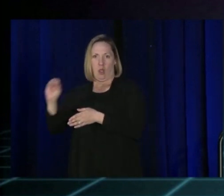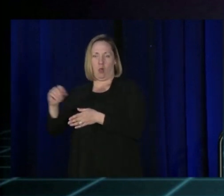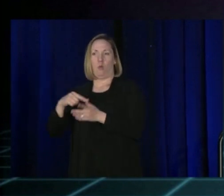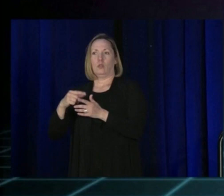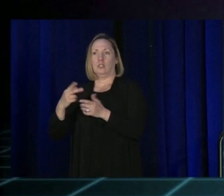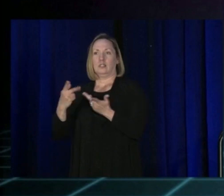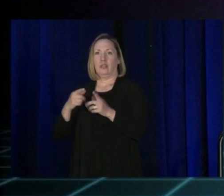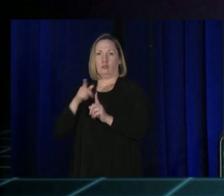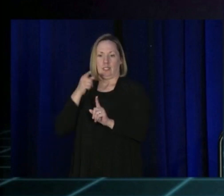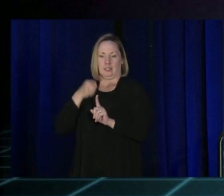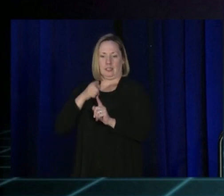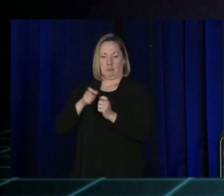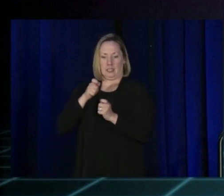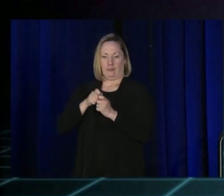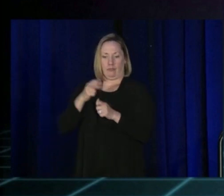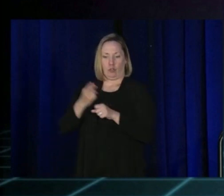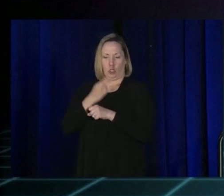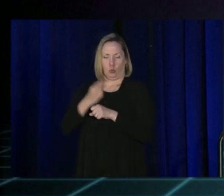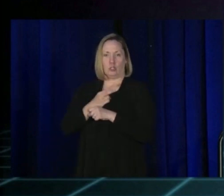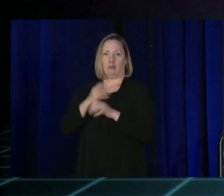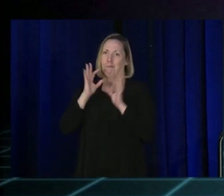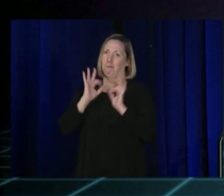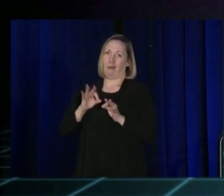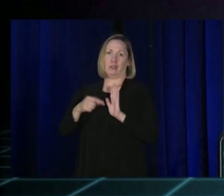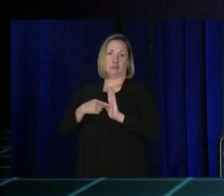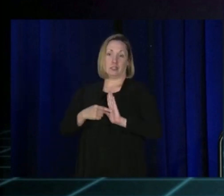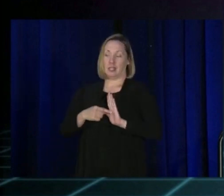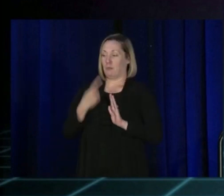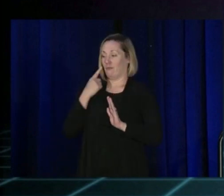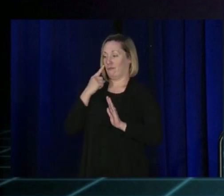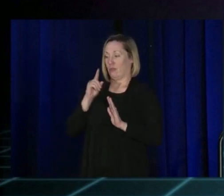specific. Perfect example for that.